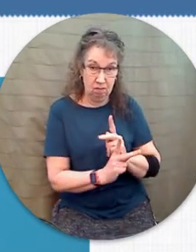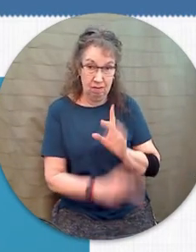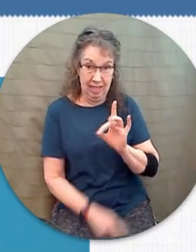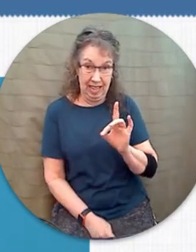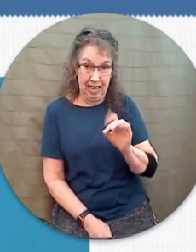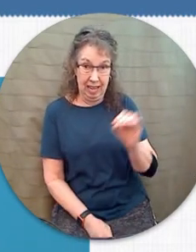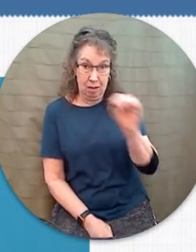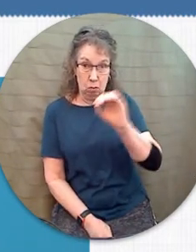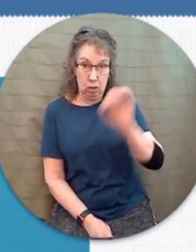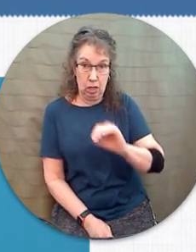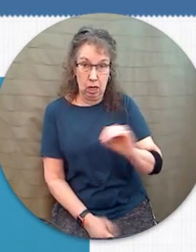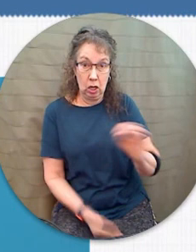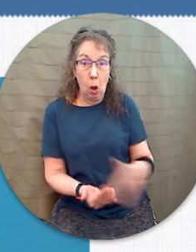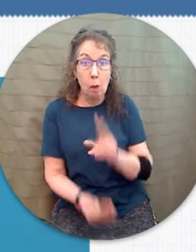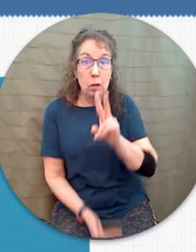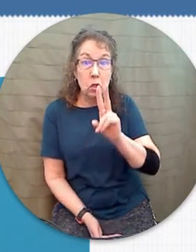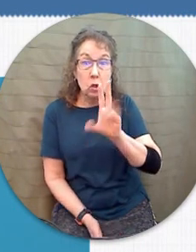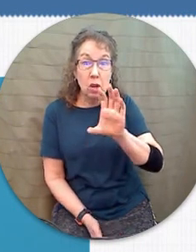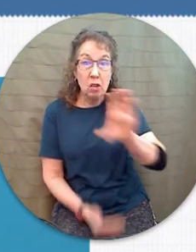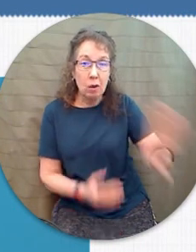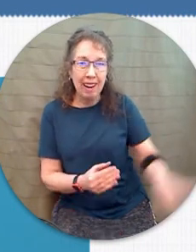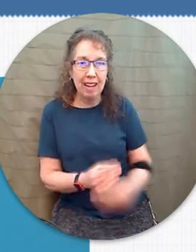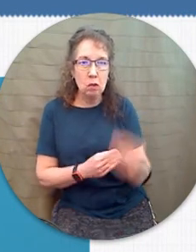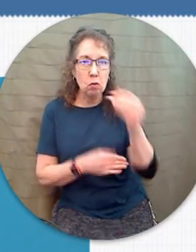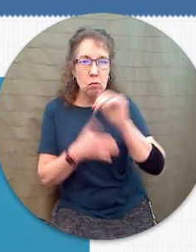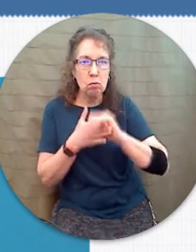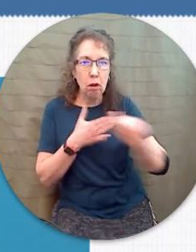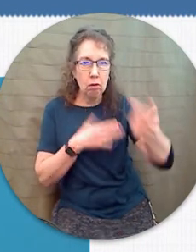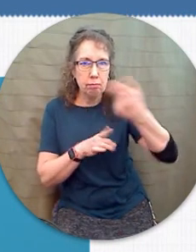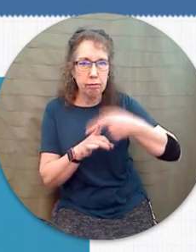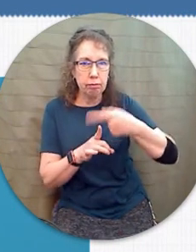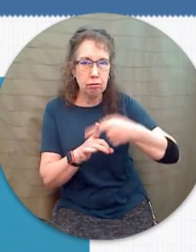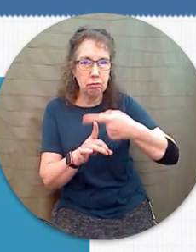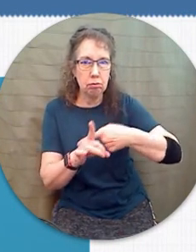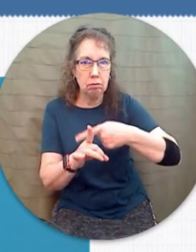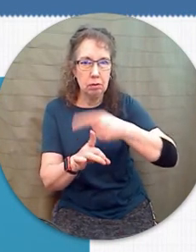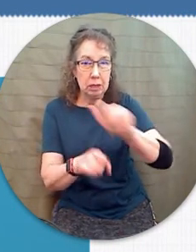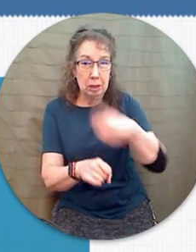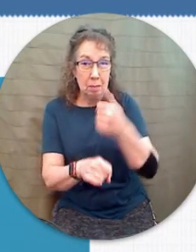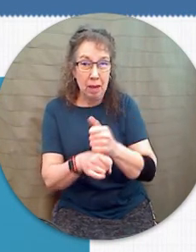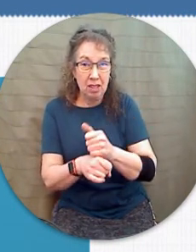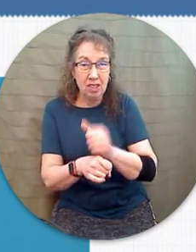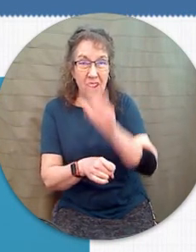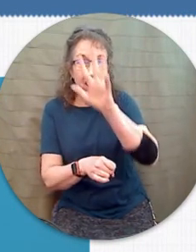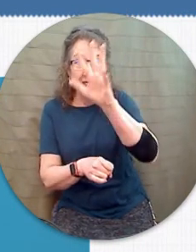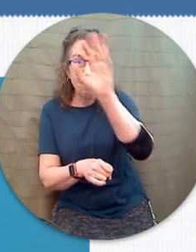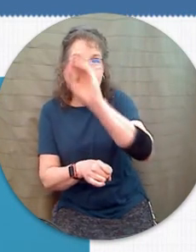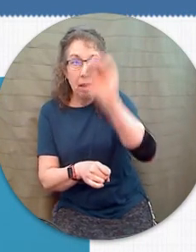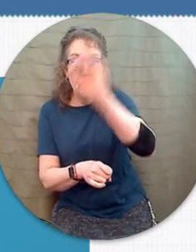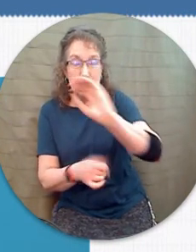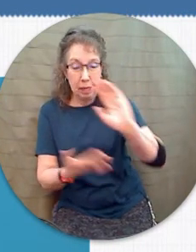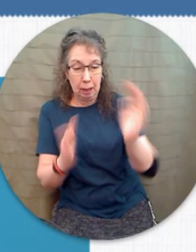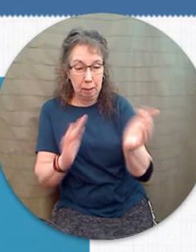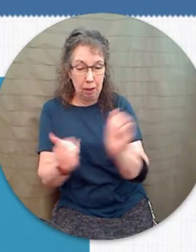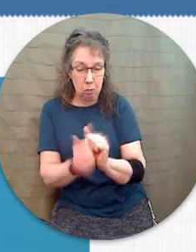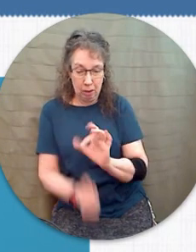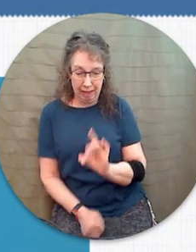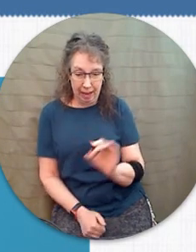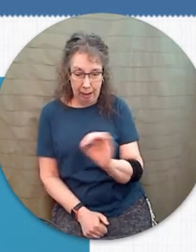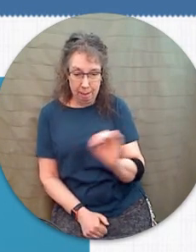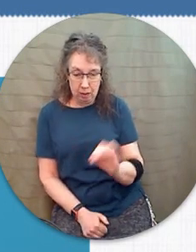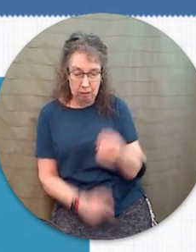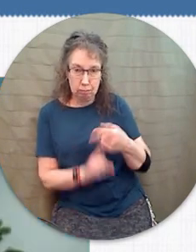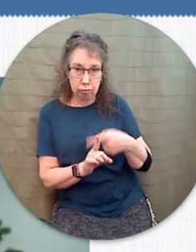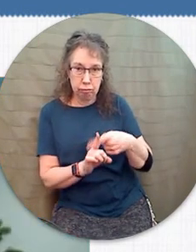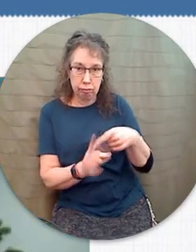see it's almost $200 extra per month based on the 5% versus the 8% monthly